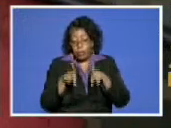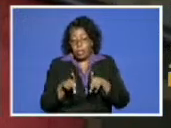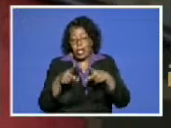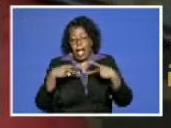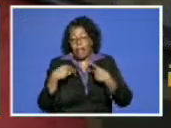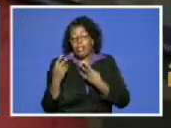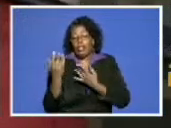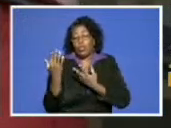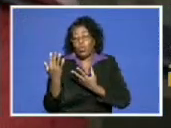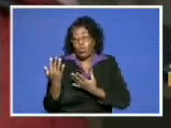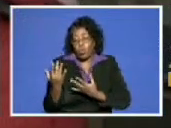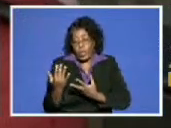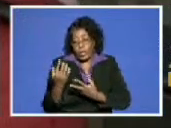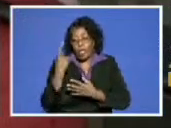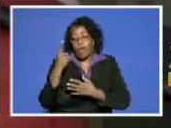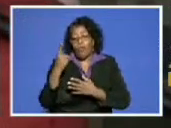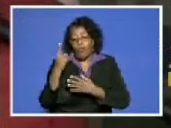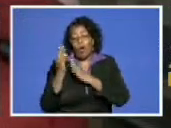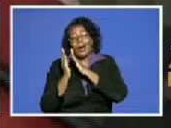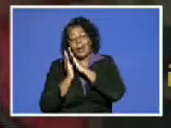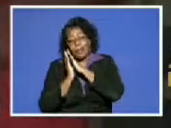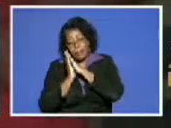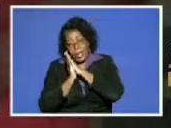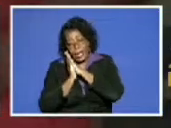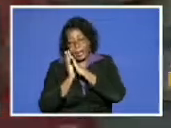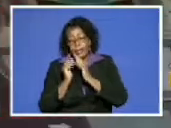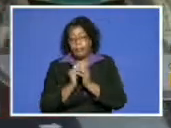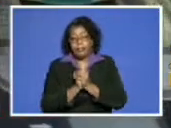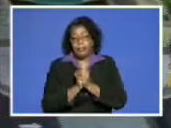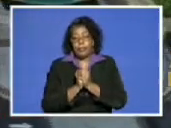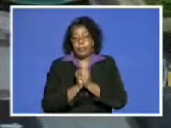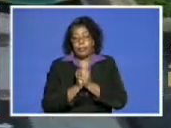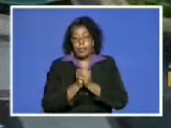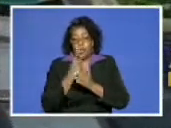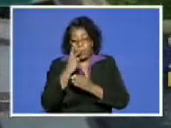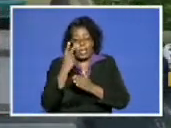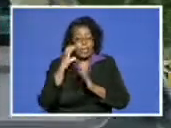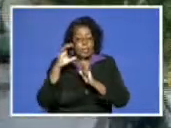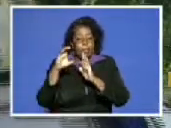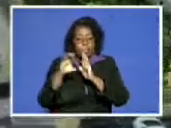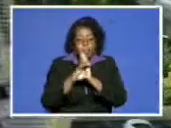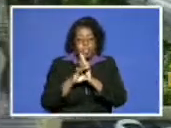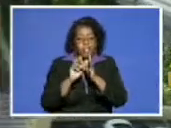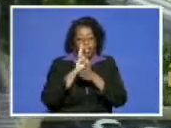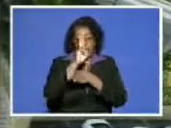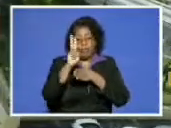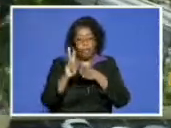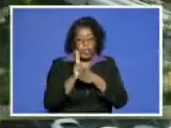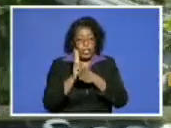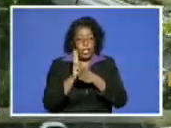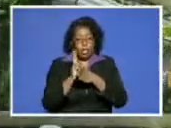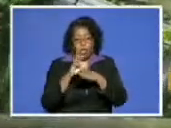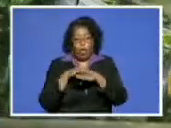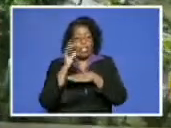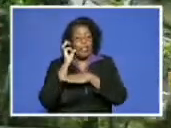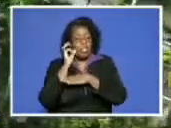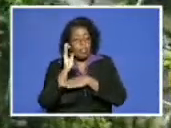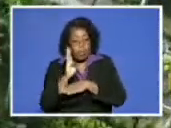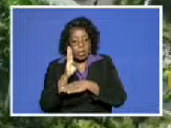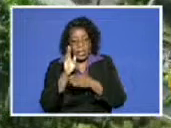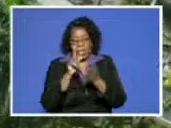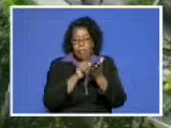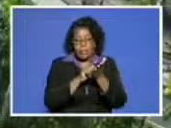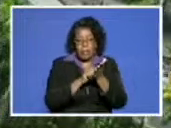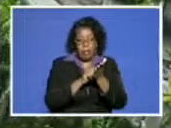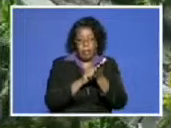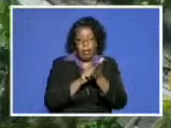to wait for a bed space. Okay. People have seen pictures and videos circulating over Facebook and other social medias with persons